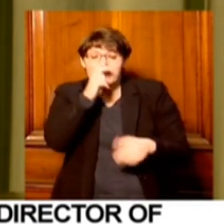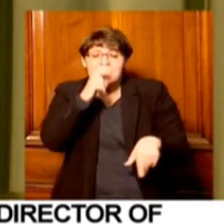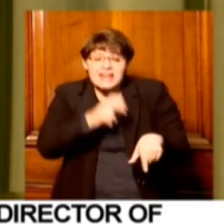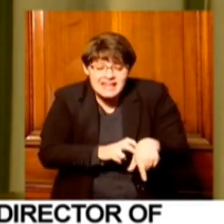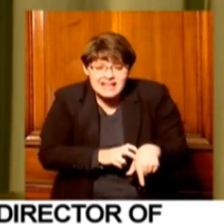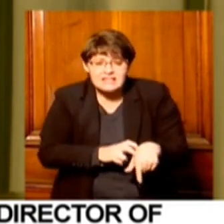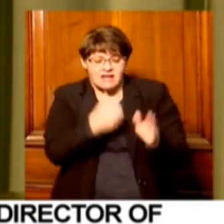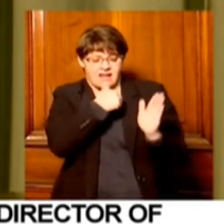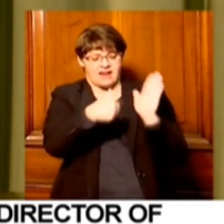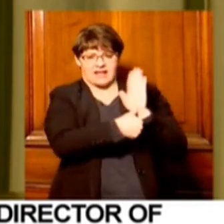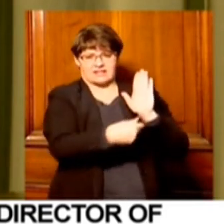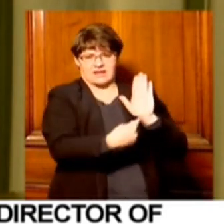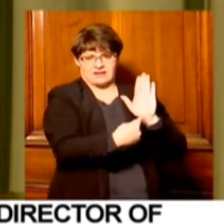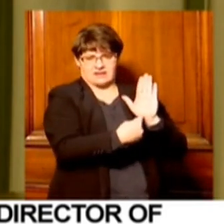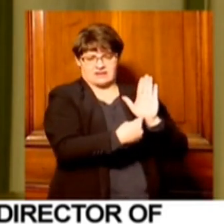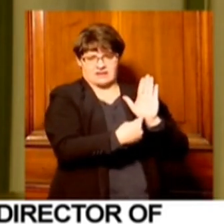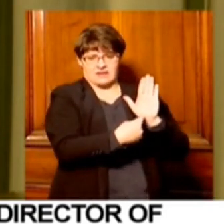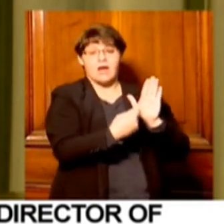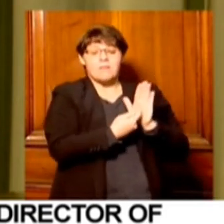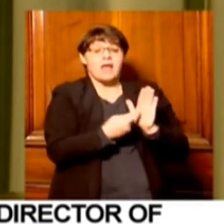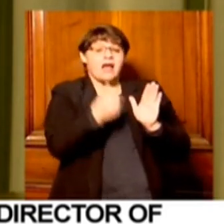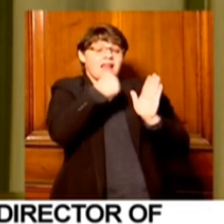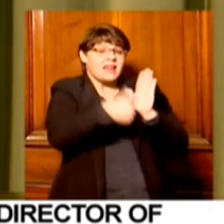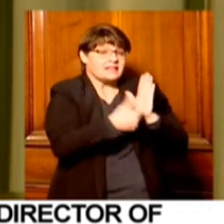requirement for a permit.